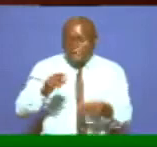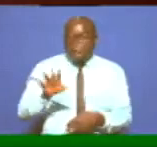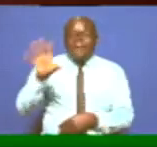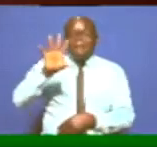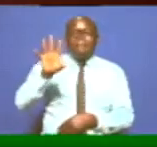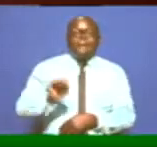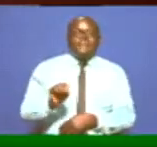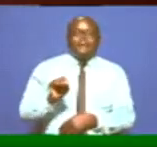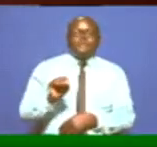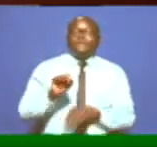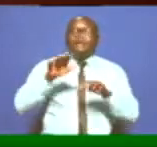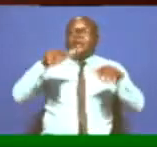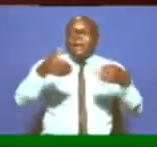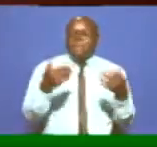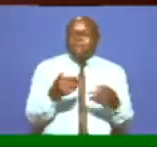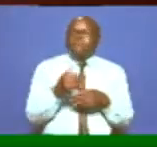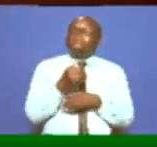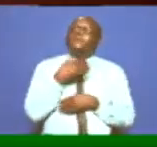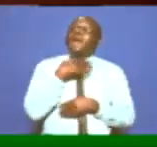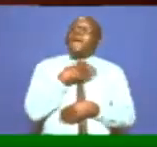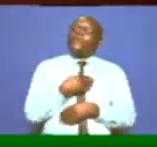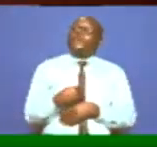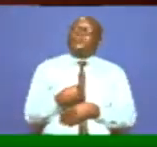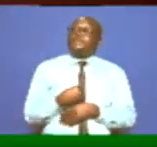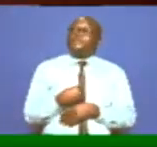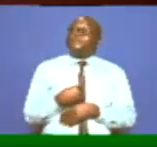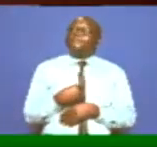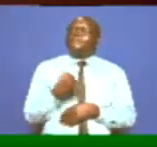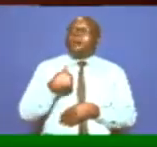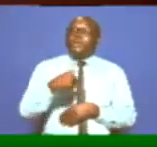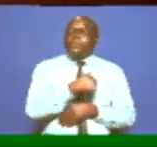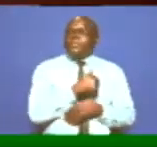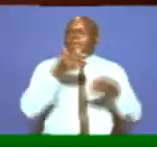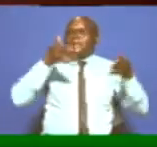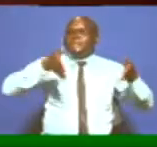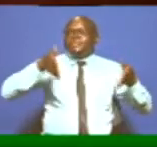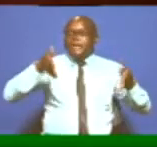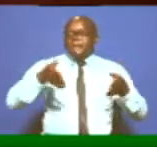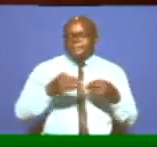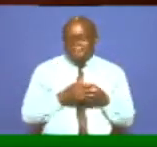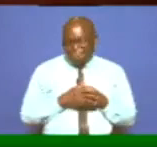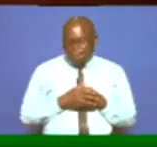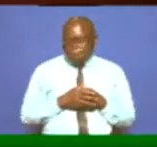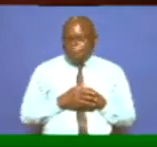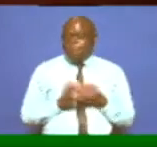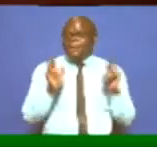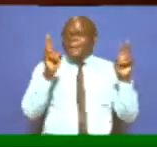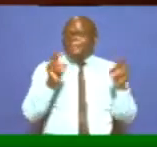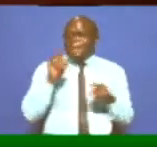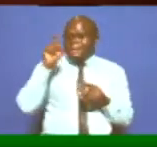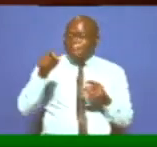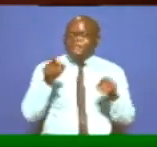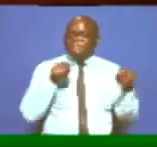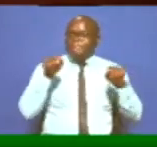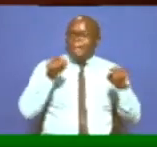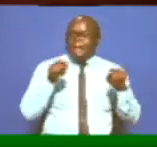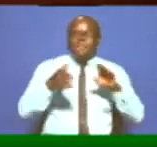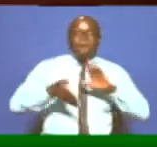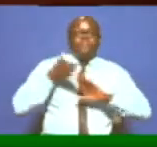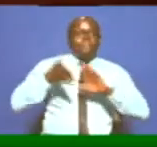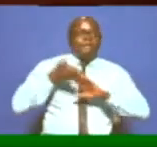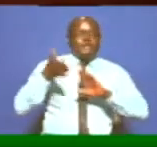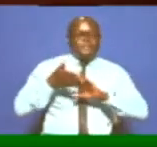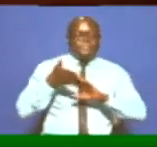How I wish, Mr. Speaker, as you are in the House today, this is a matter that should be handled with urgency, Mr.